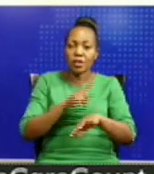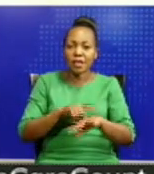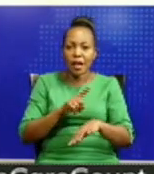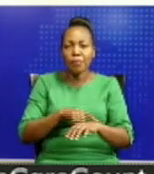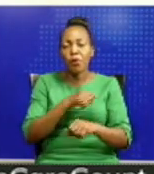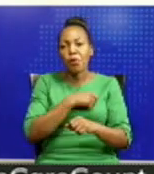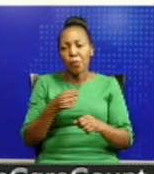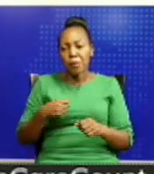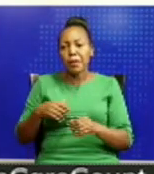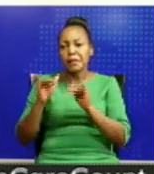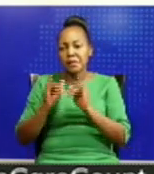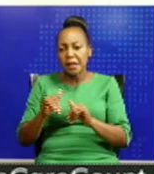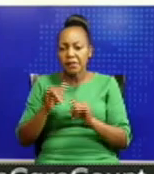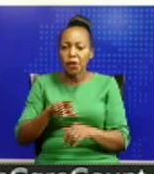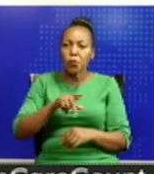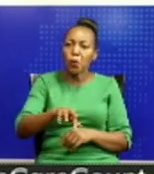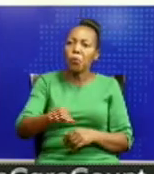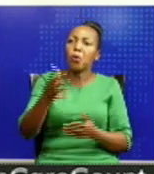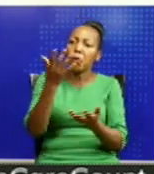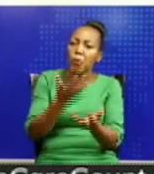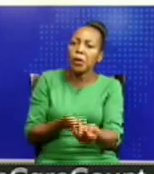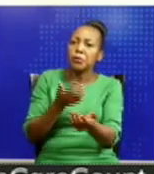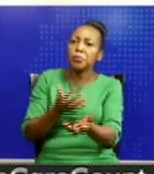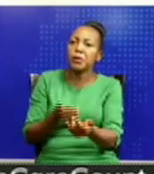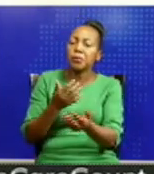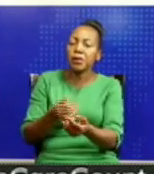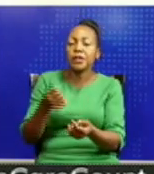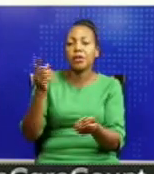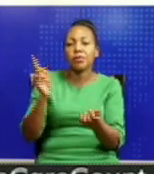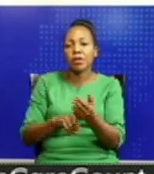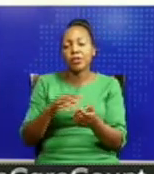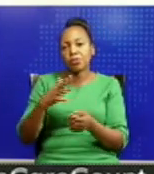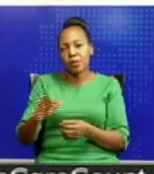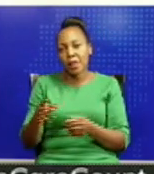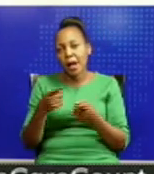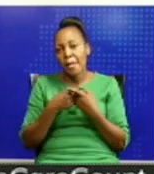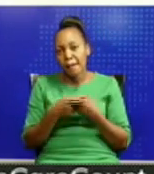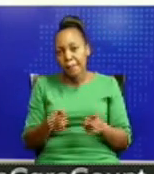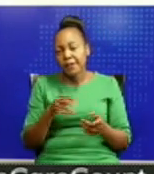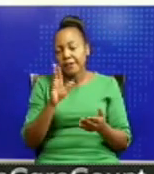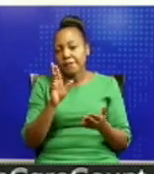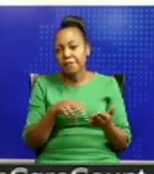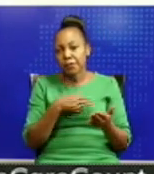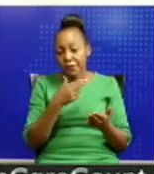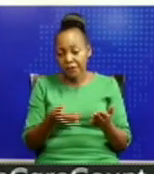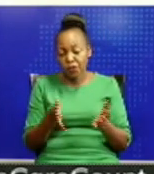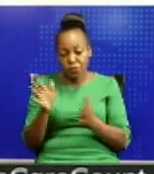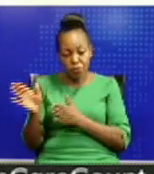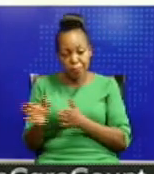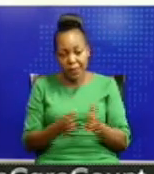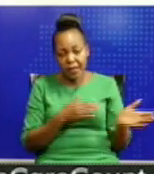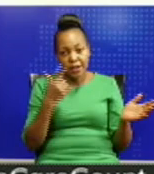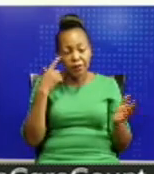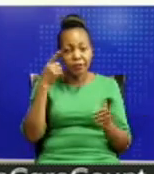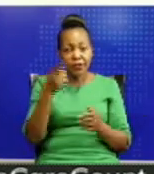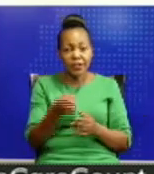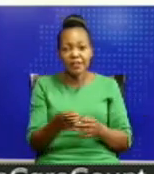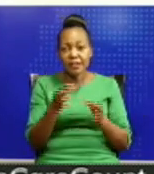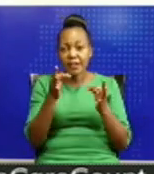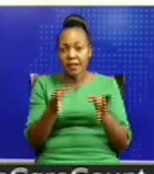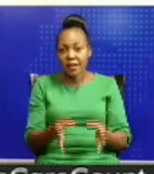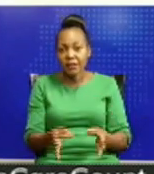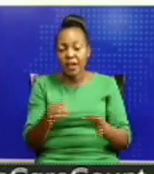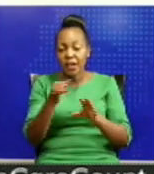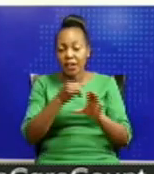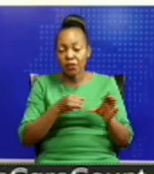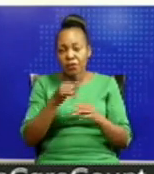women and girls would be spending looking for water. But if we don't plan for these, to include them